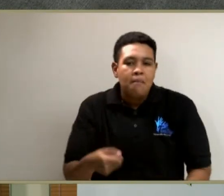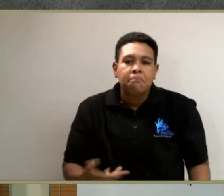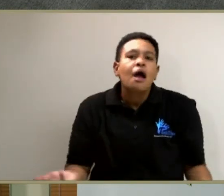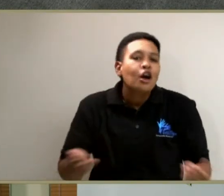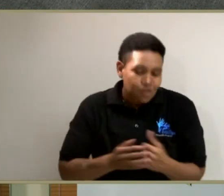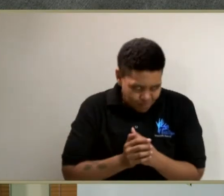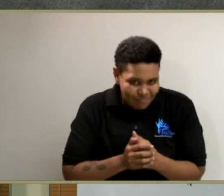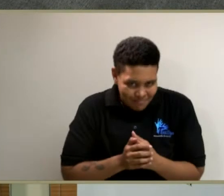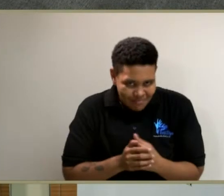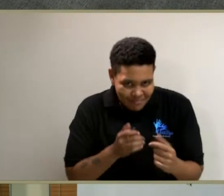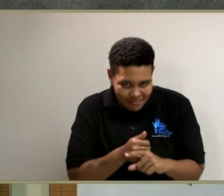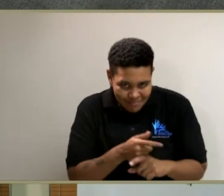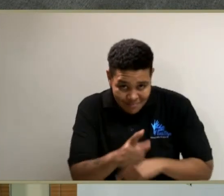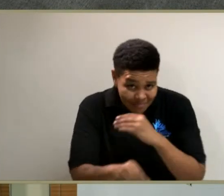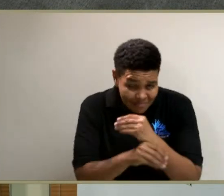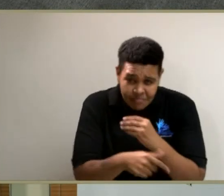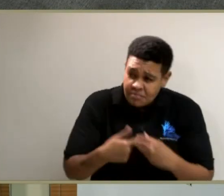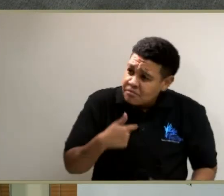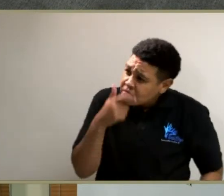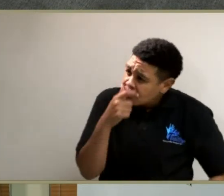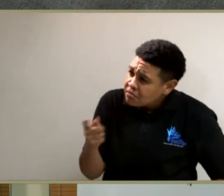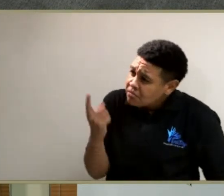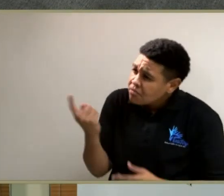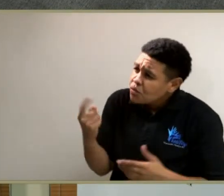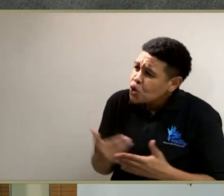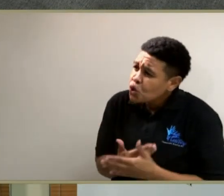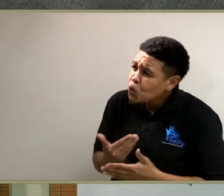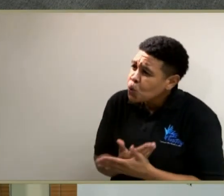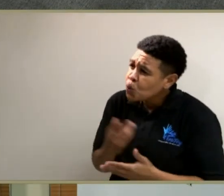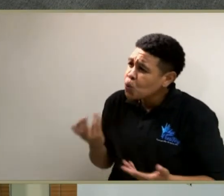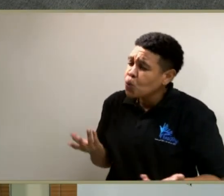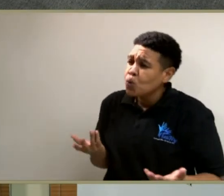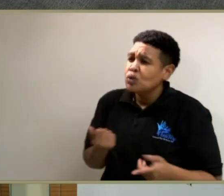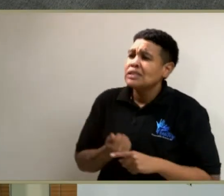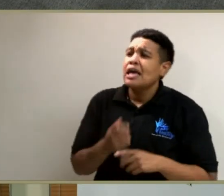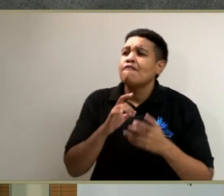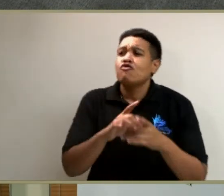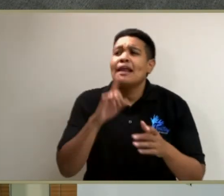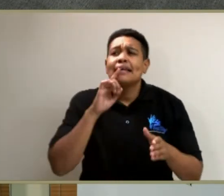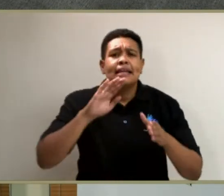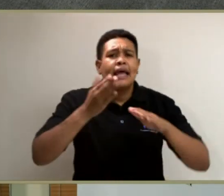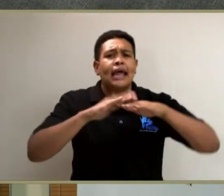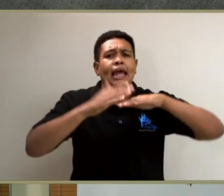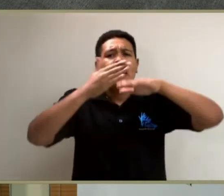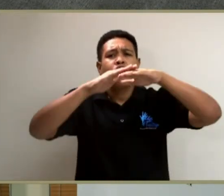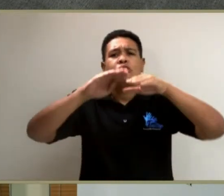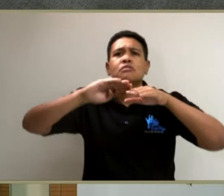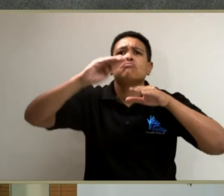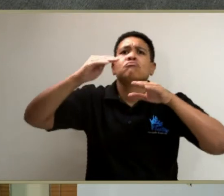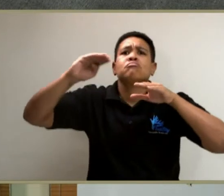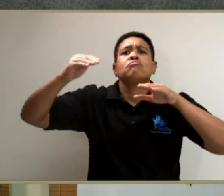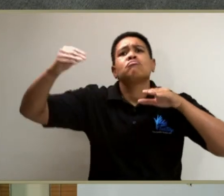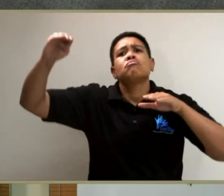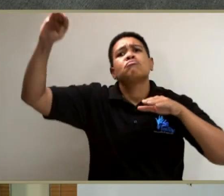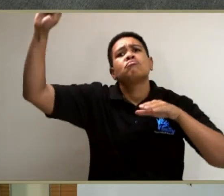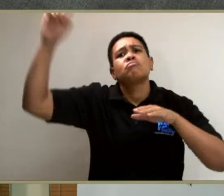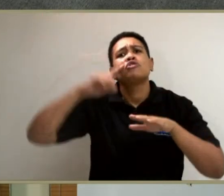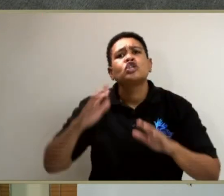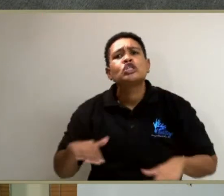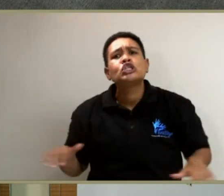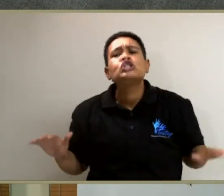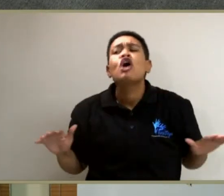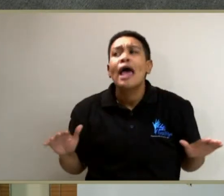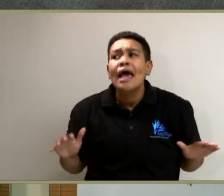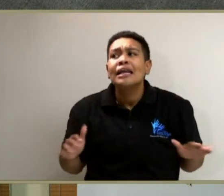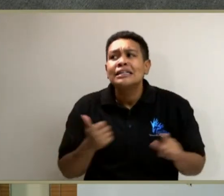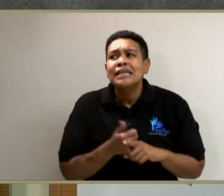And we are also seeing something new in terms of the increase in the number of children.